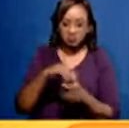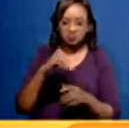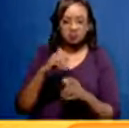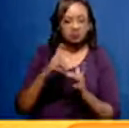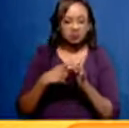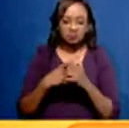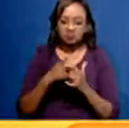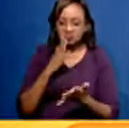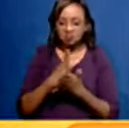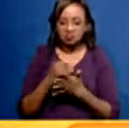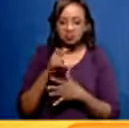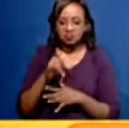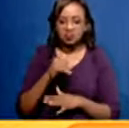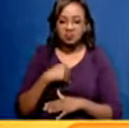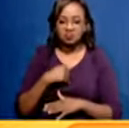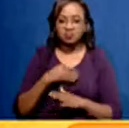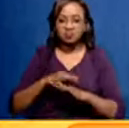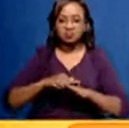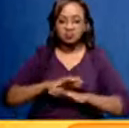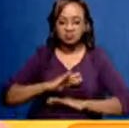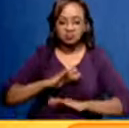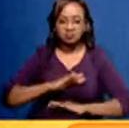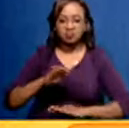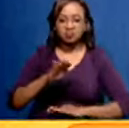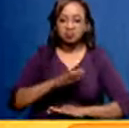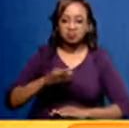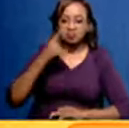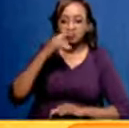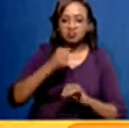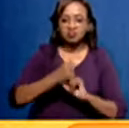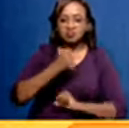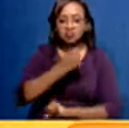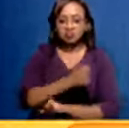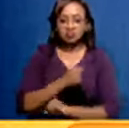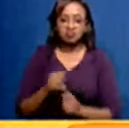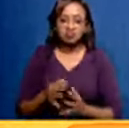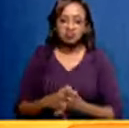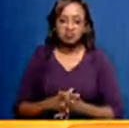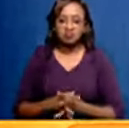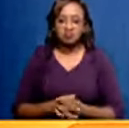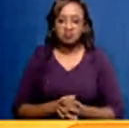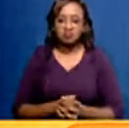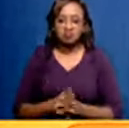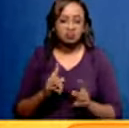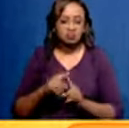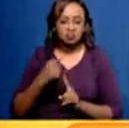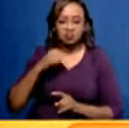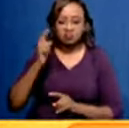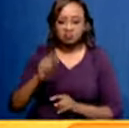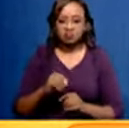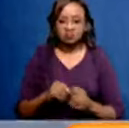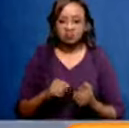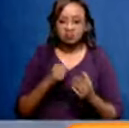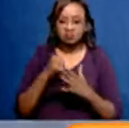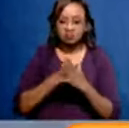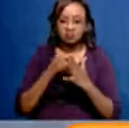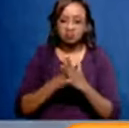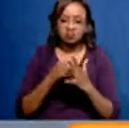will be much more space for grants, for scholarships, or what have you. But we need to get on with it. Yeah,